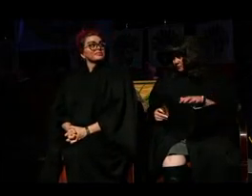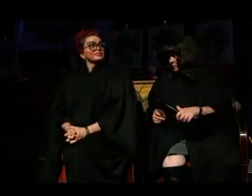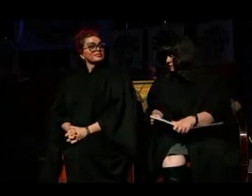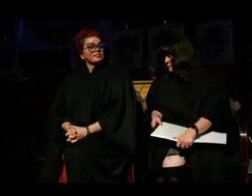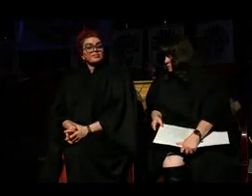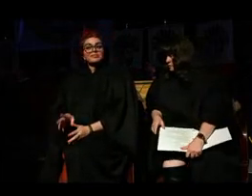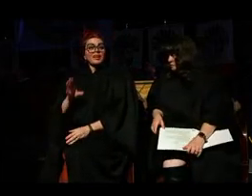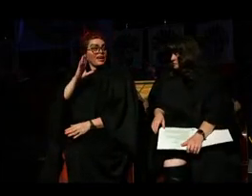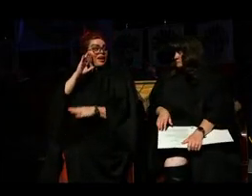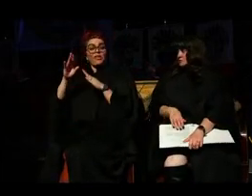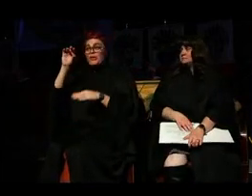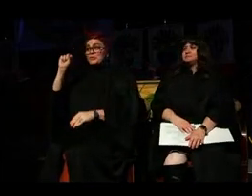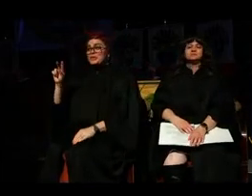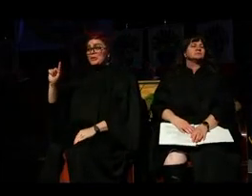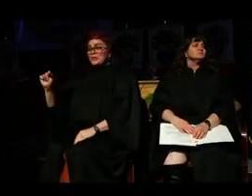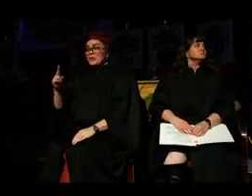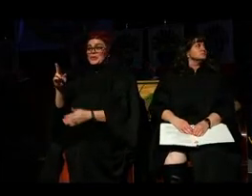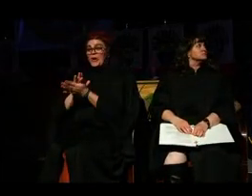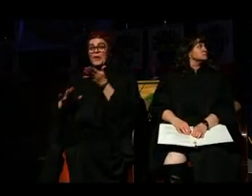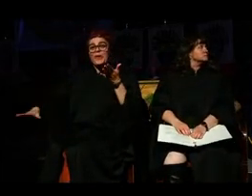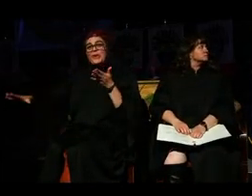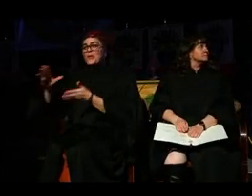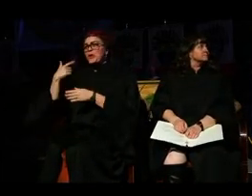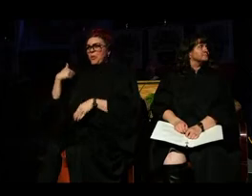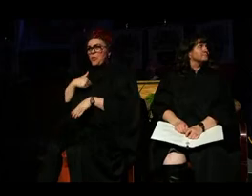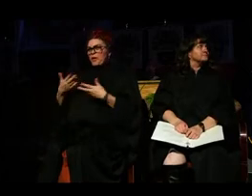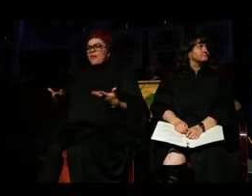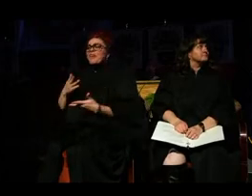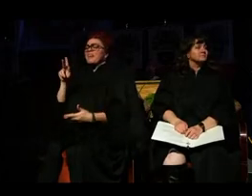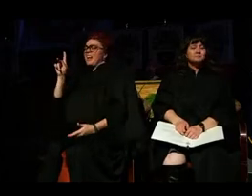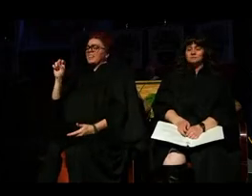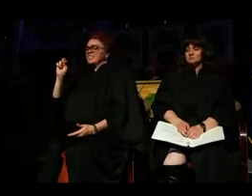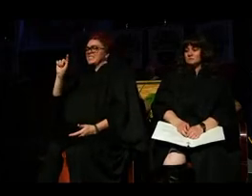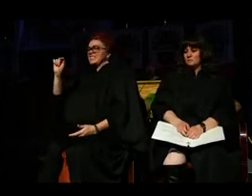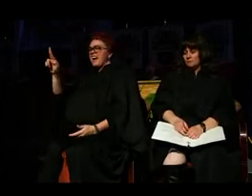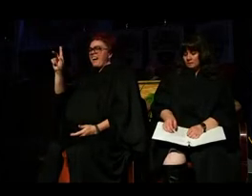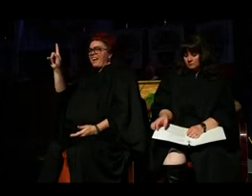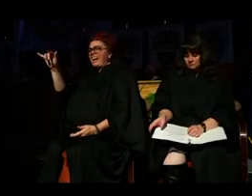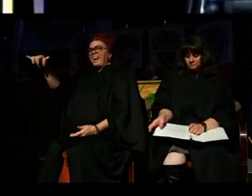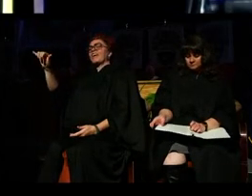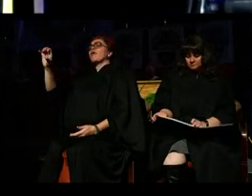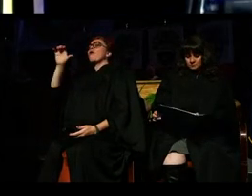Hello, Southern Utah University. We're in Owensboro, Kentucky.